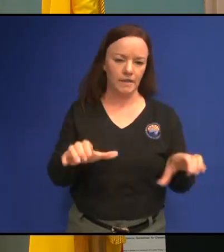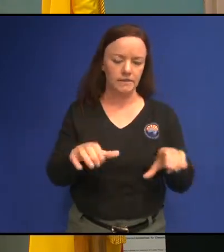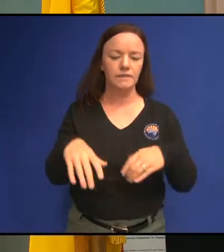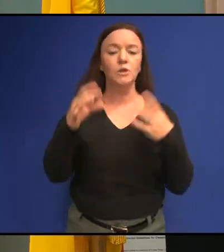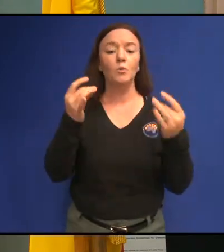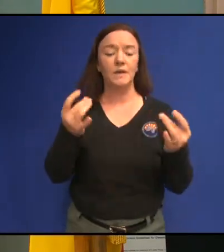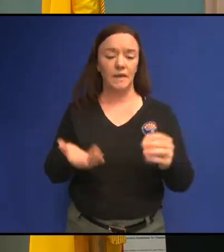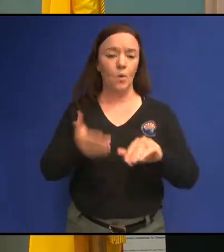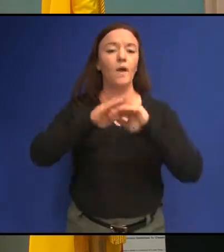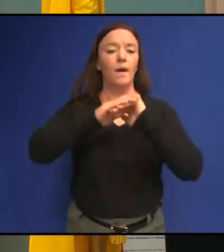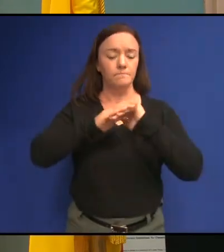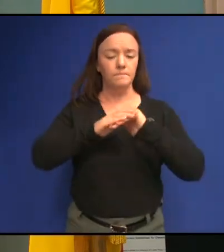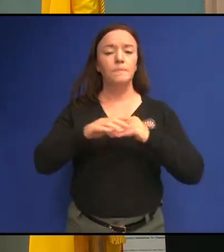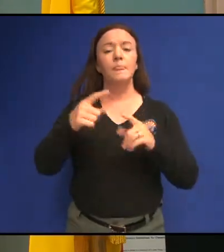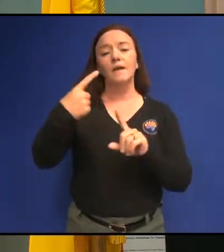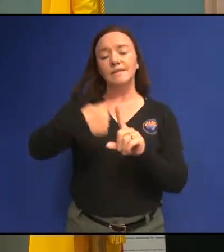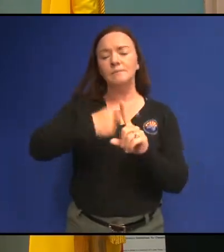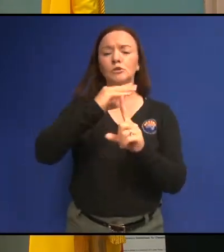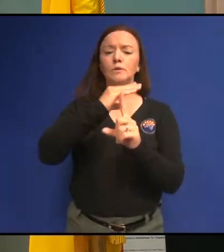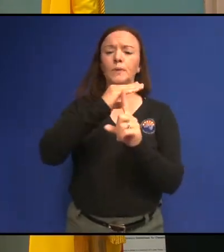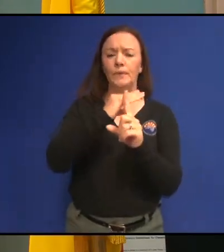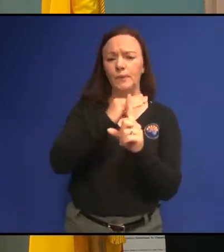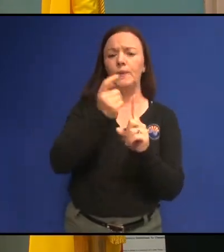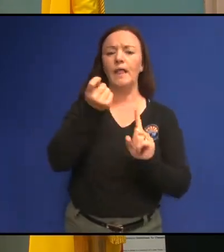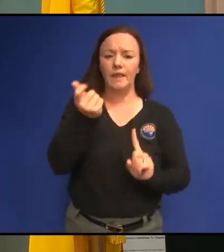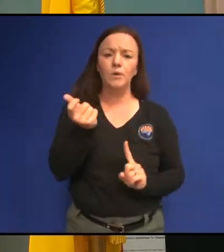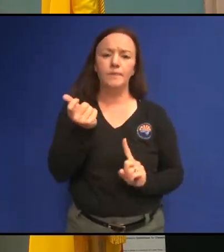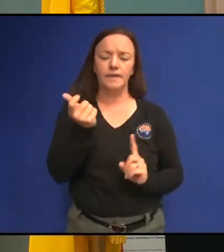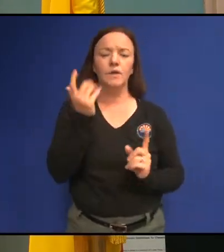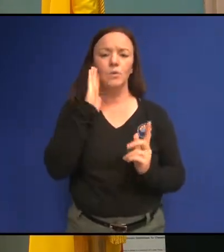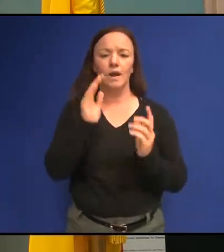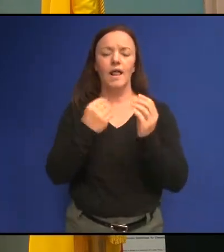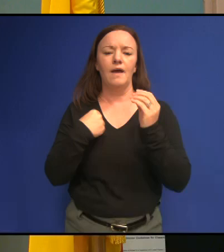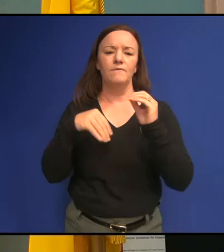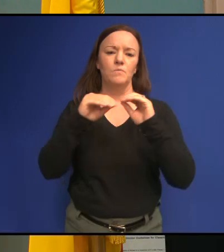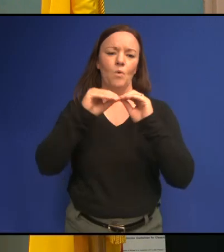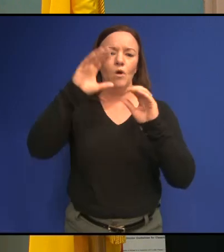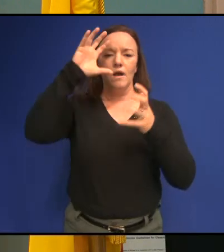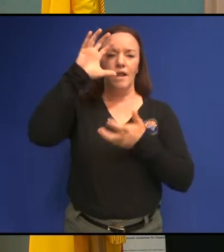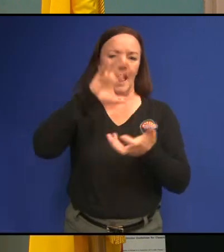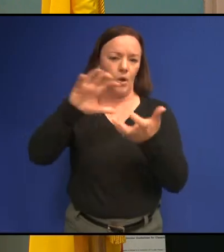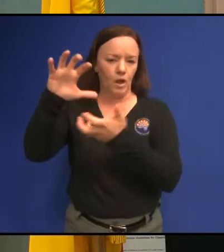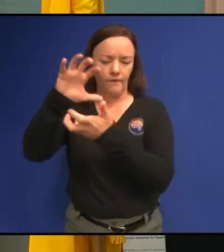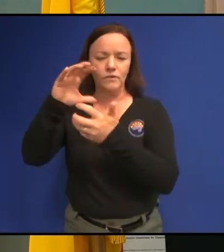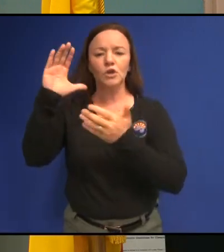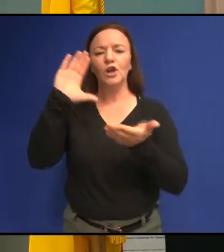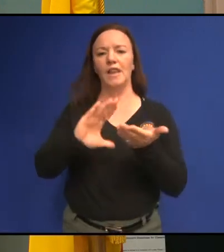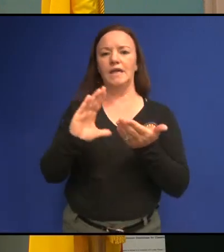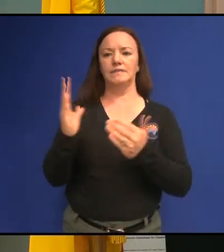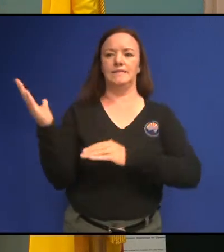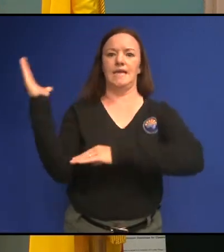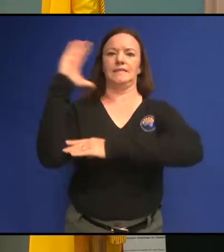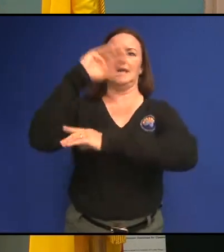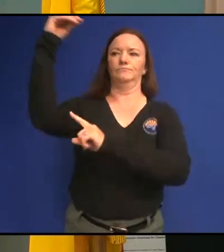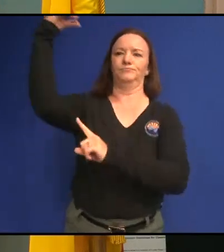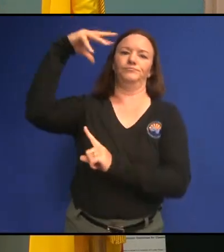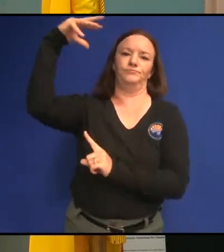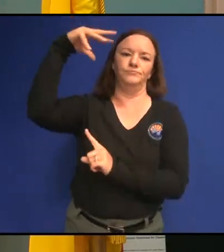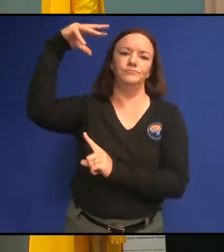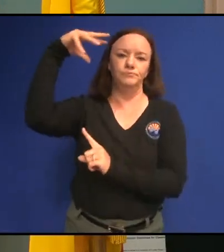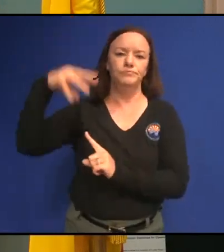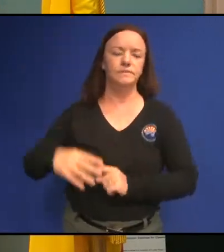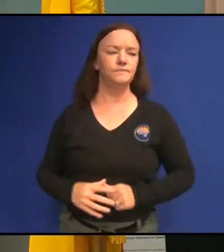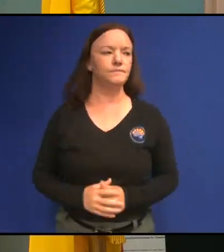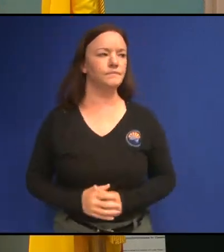up, temperatures moderating a little bit because we're going to have more cloud cover and less daytime heating with the sun.